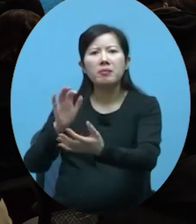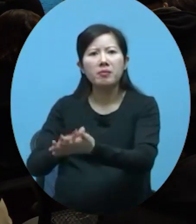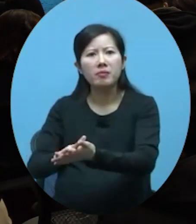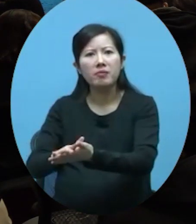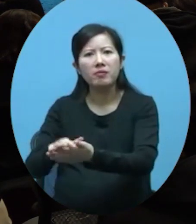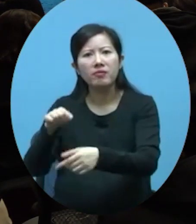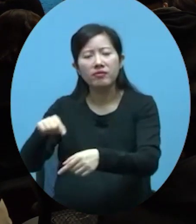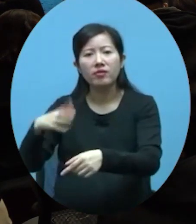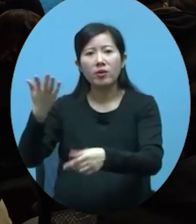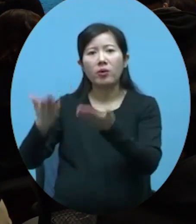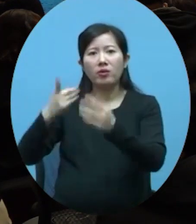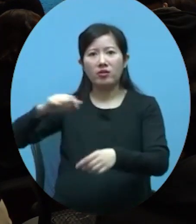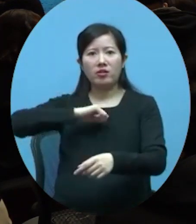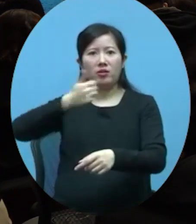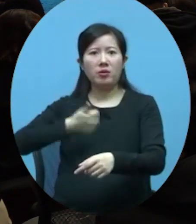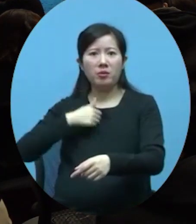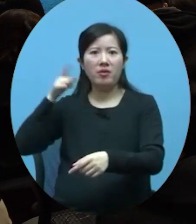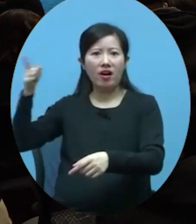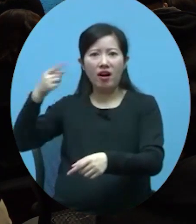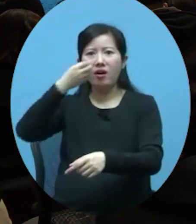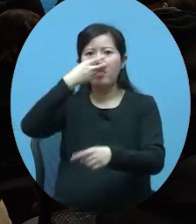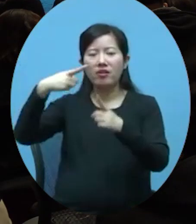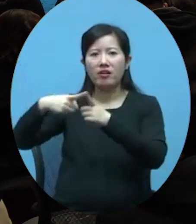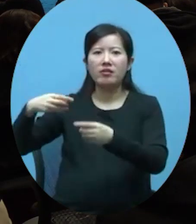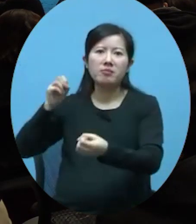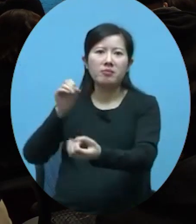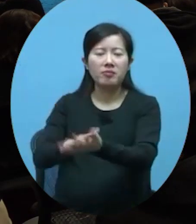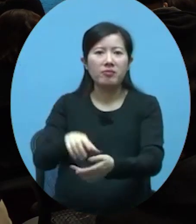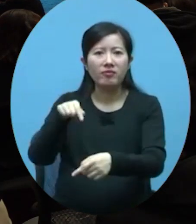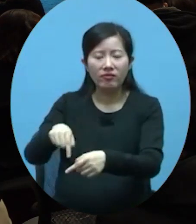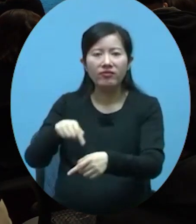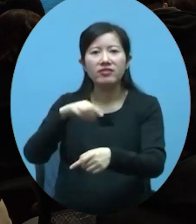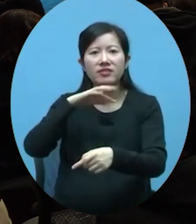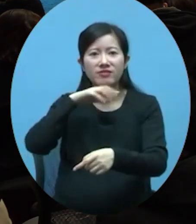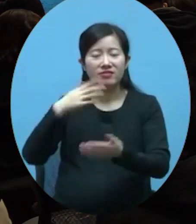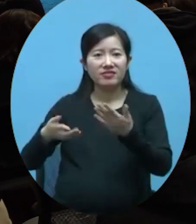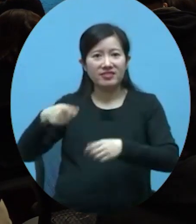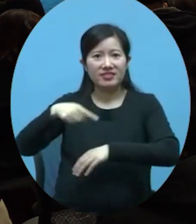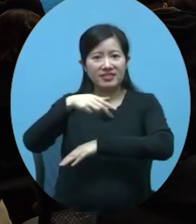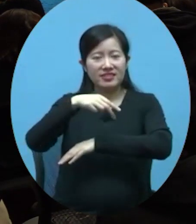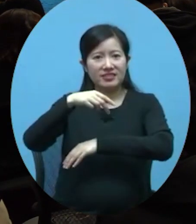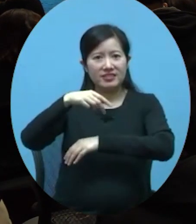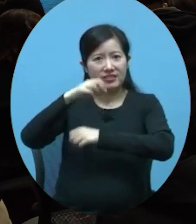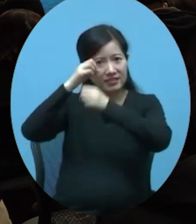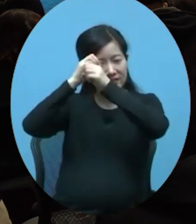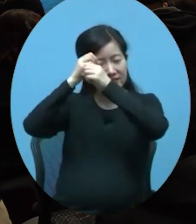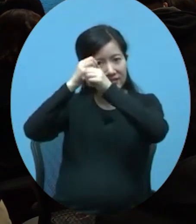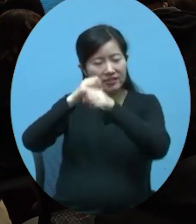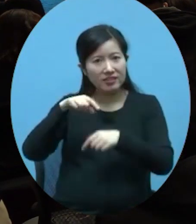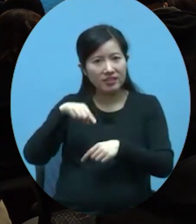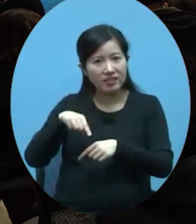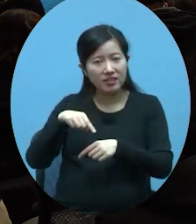and also the quarantine measures the test samples if they have any say